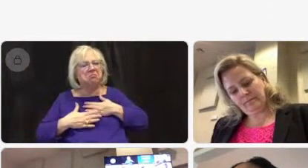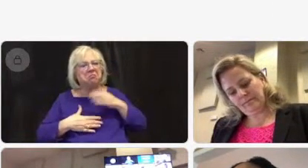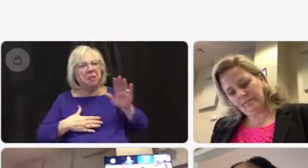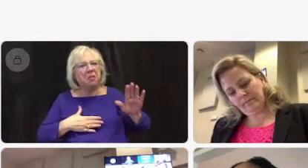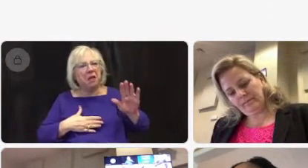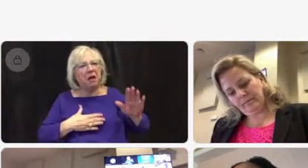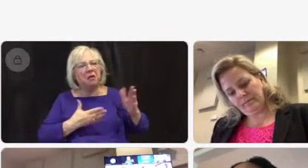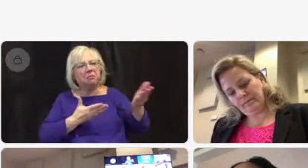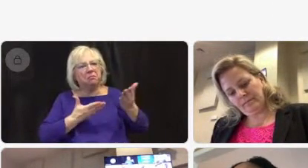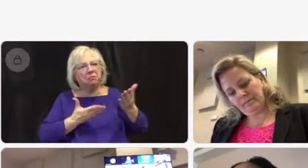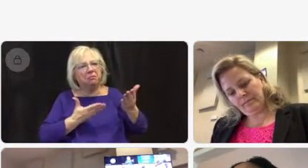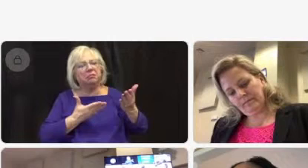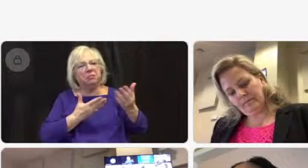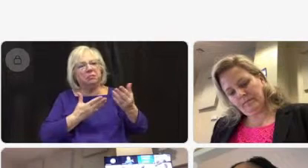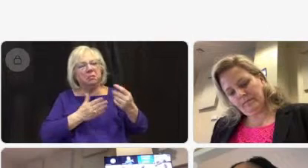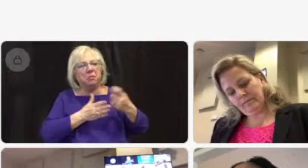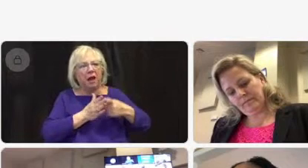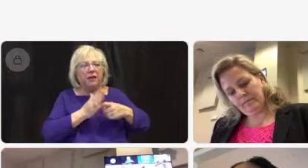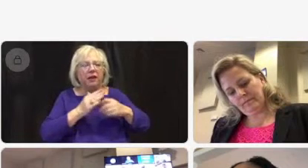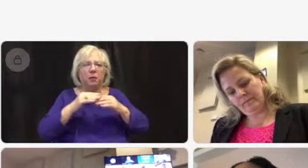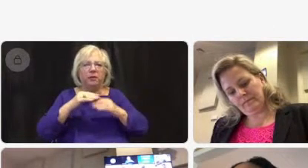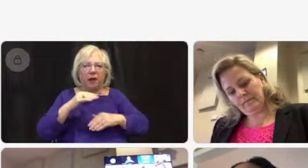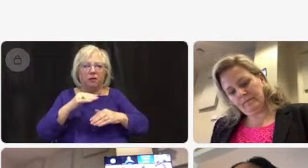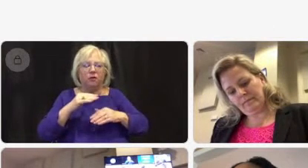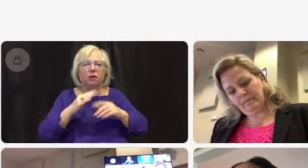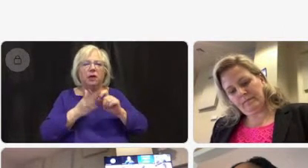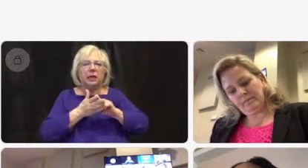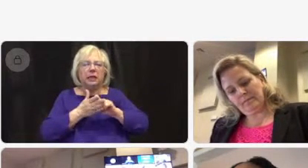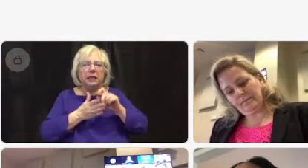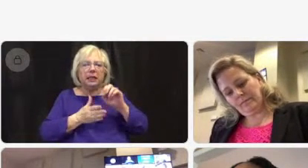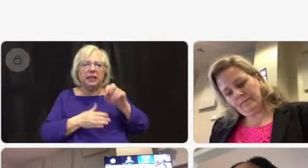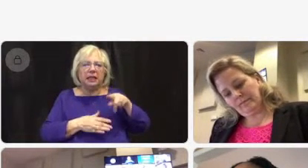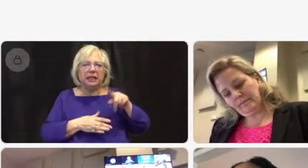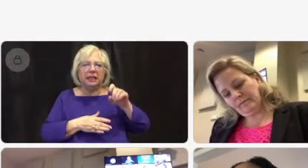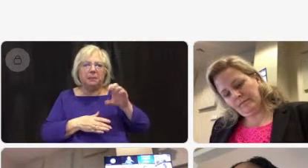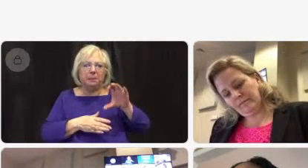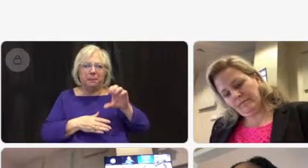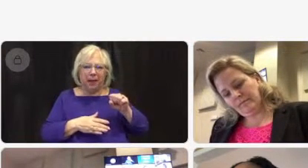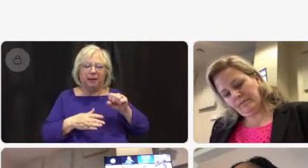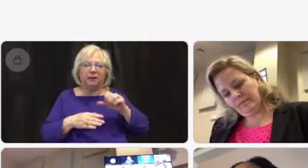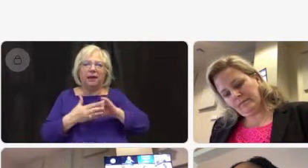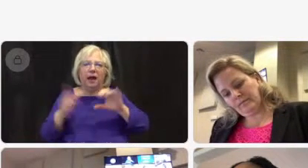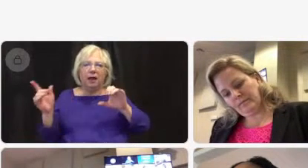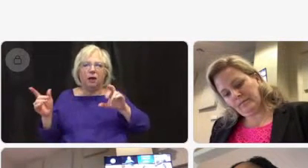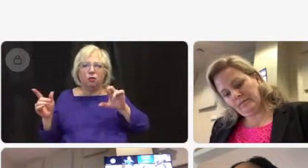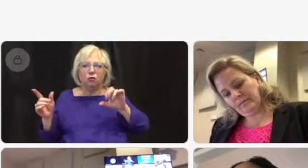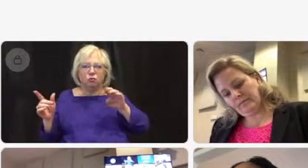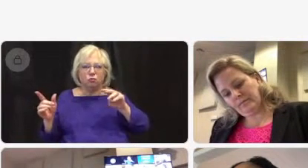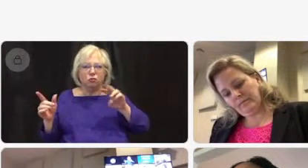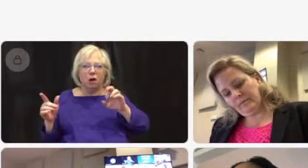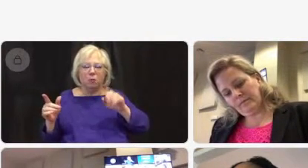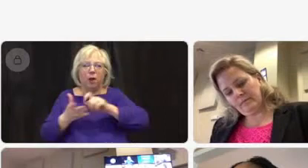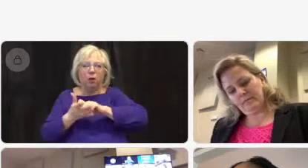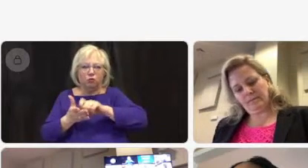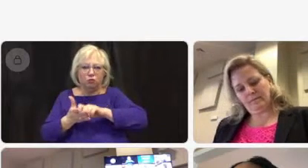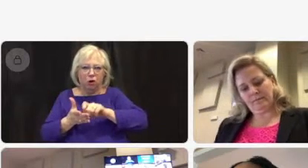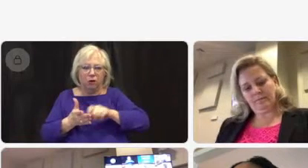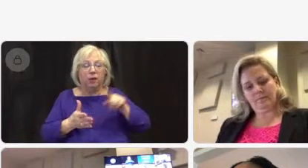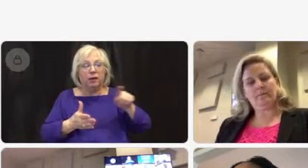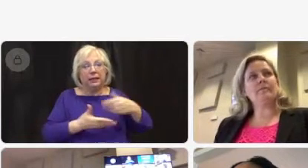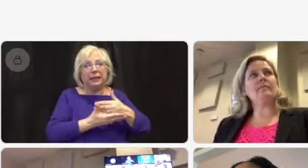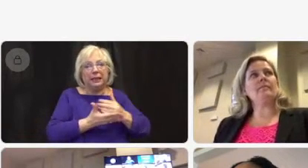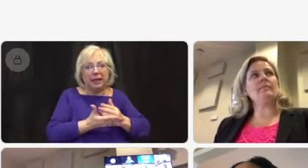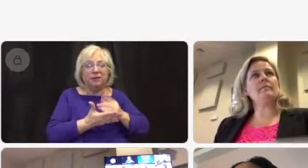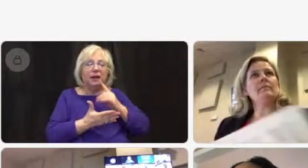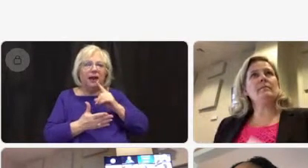was all under the specs that were written by Cromwell. And so again, this is just a section of that. They've actually